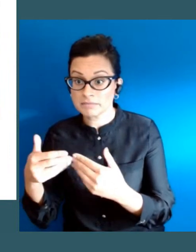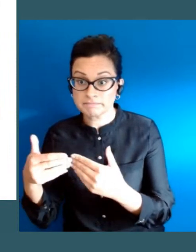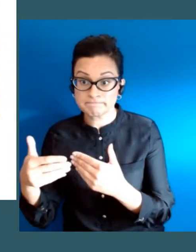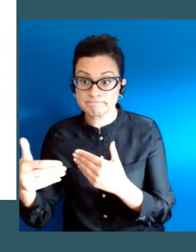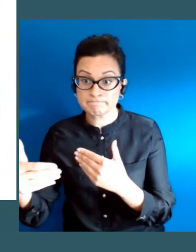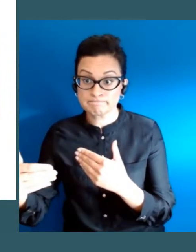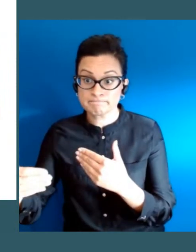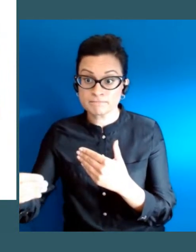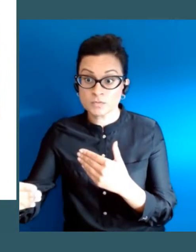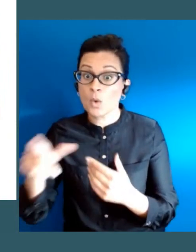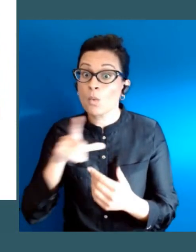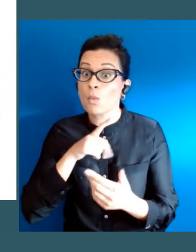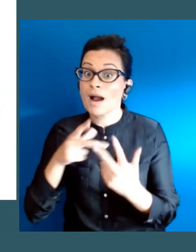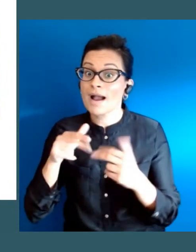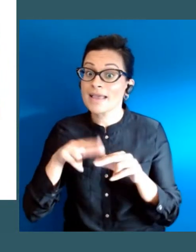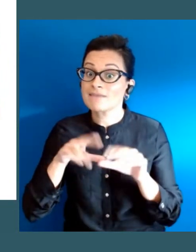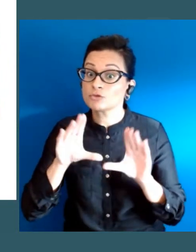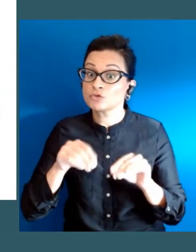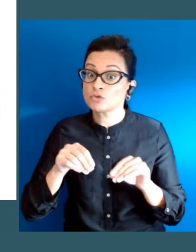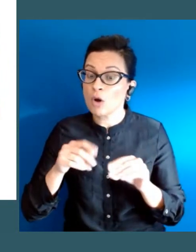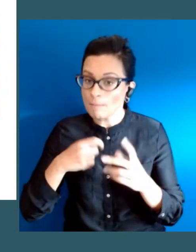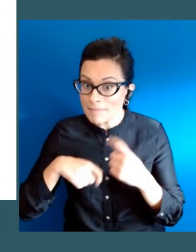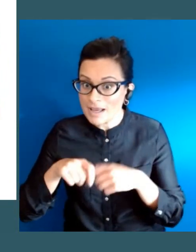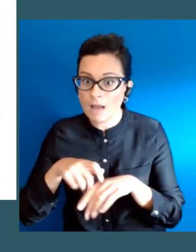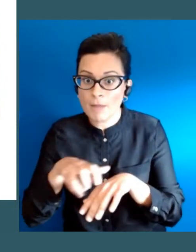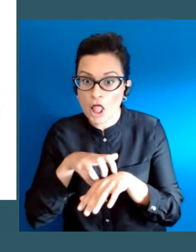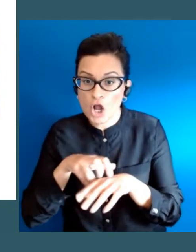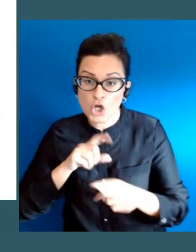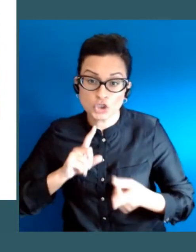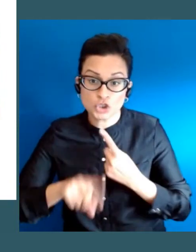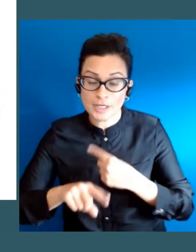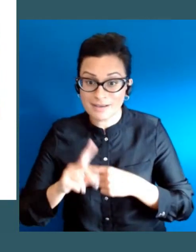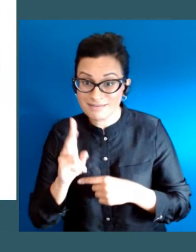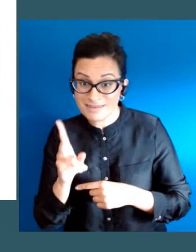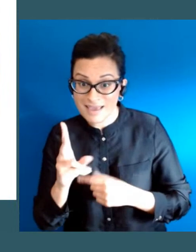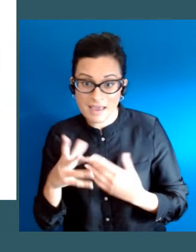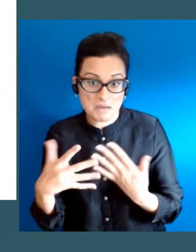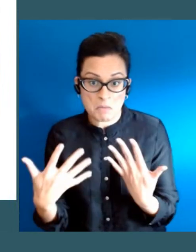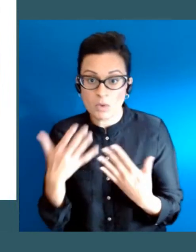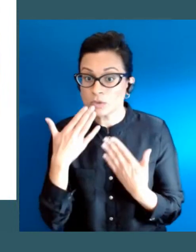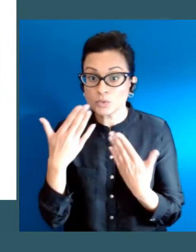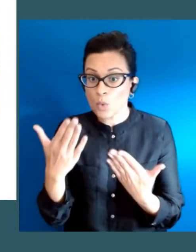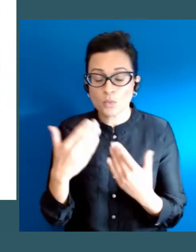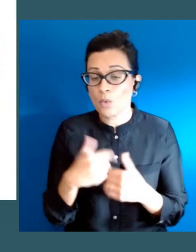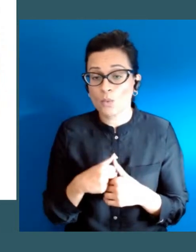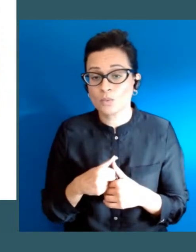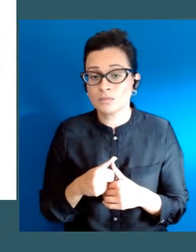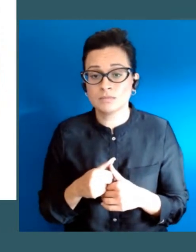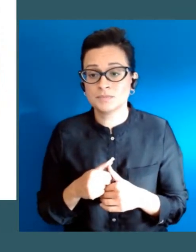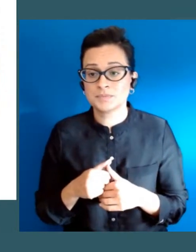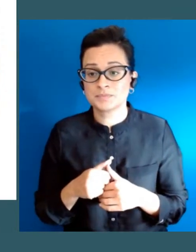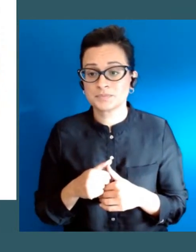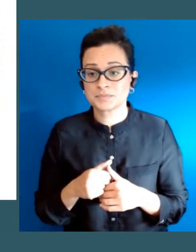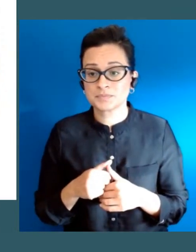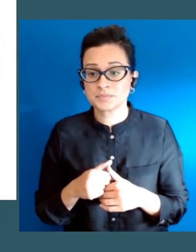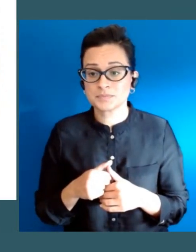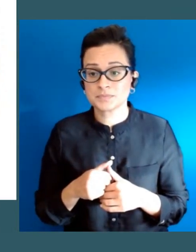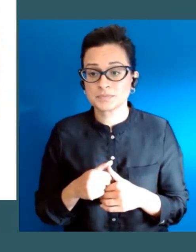you allergic to that food again? And we don't know the answer to that. Exactly the same with the